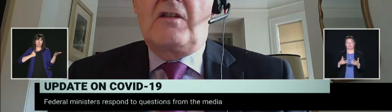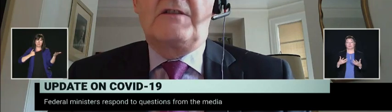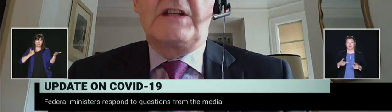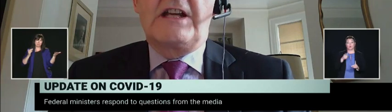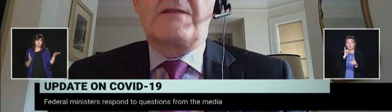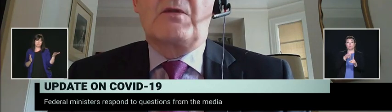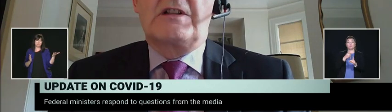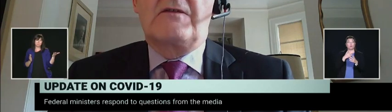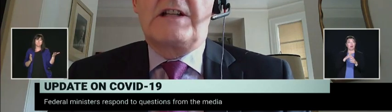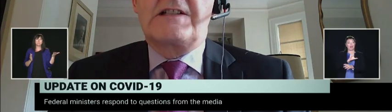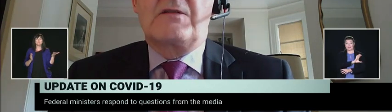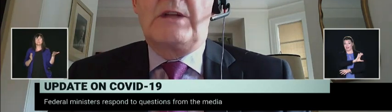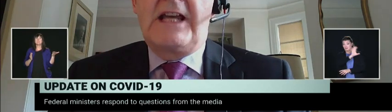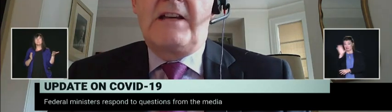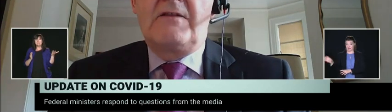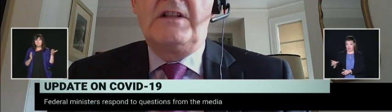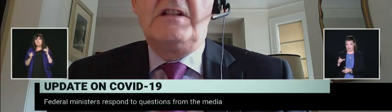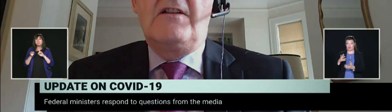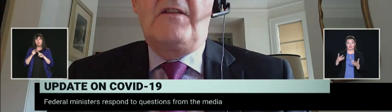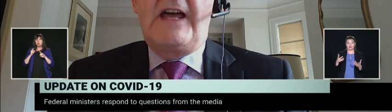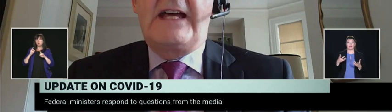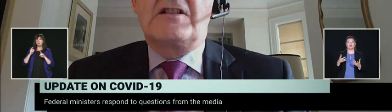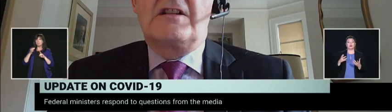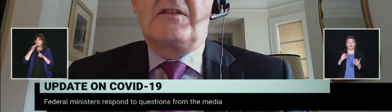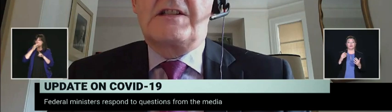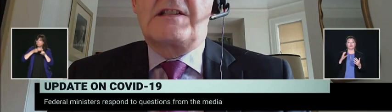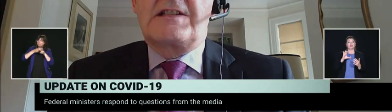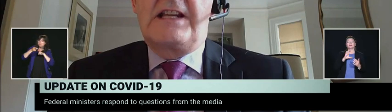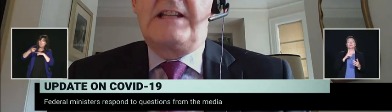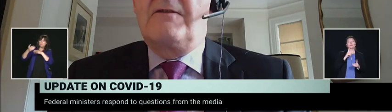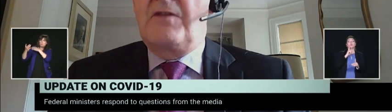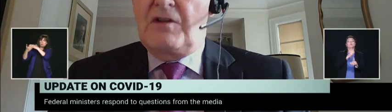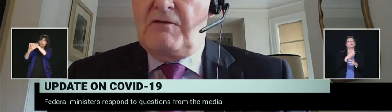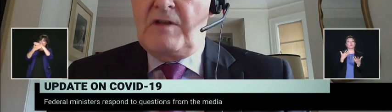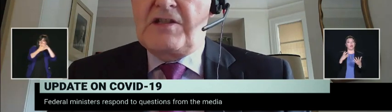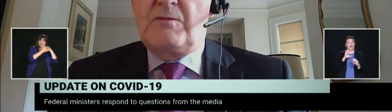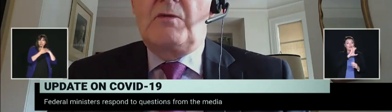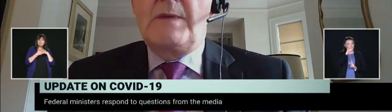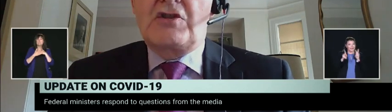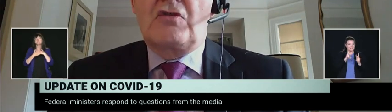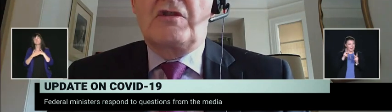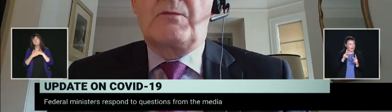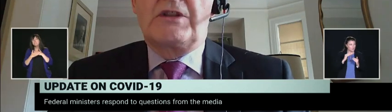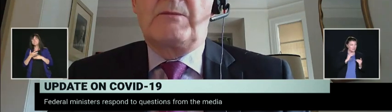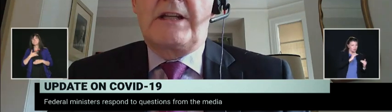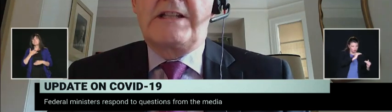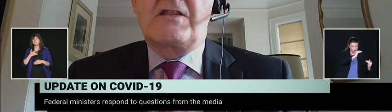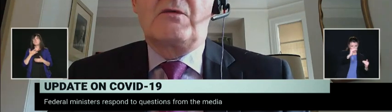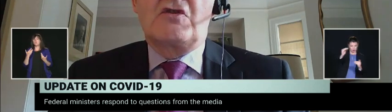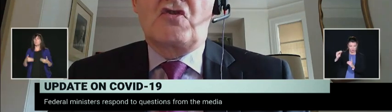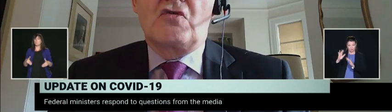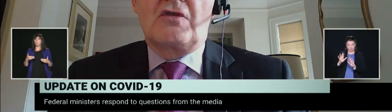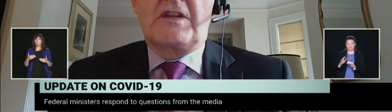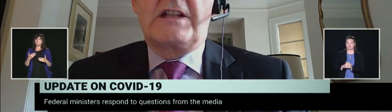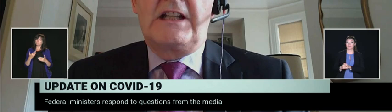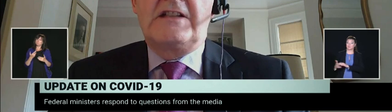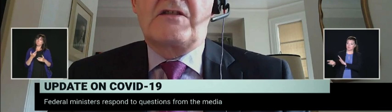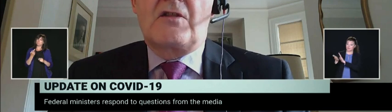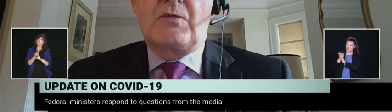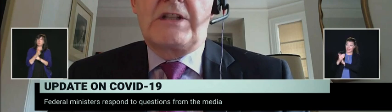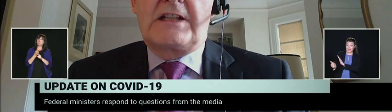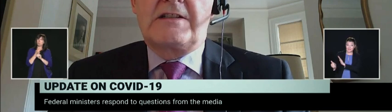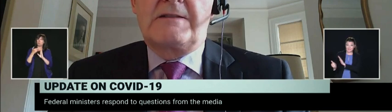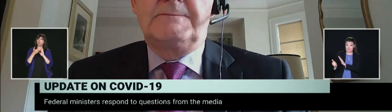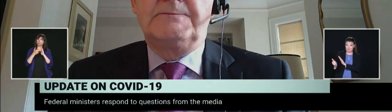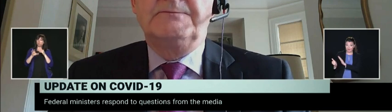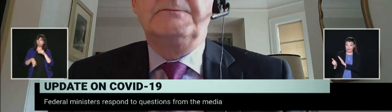on all of the expert advice that we have, that this is a very reasonable measure to put in place to ensure the Canadians